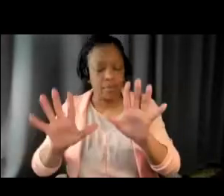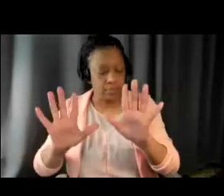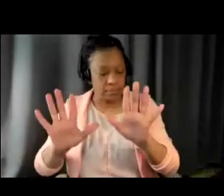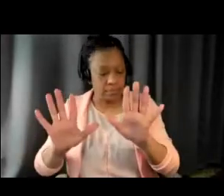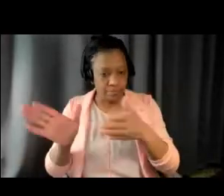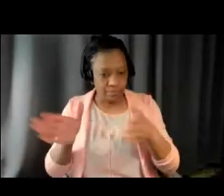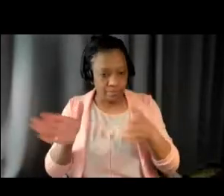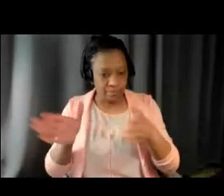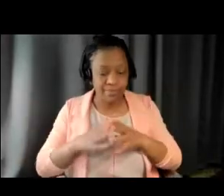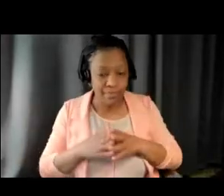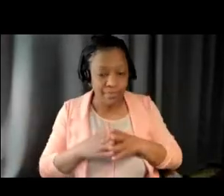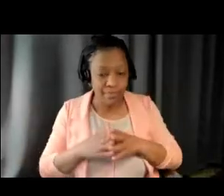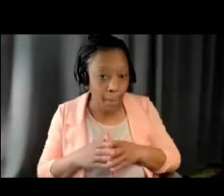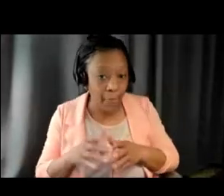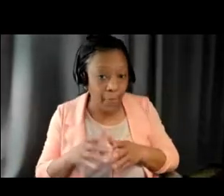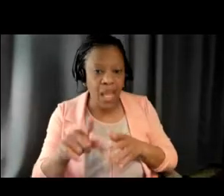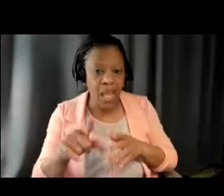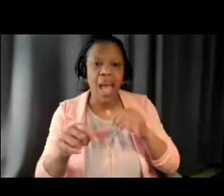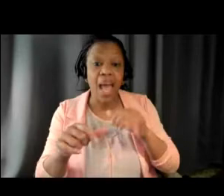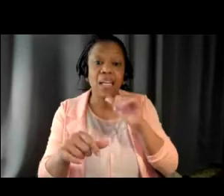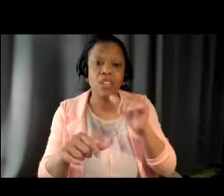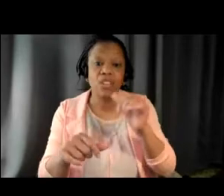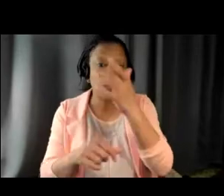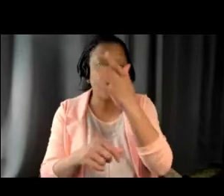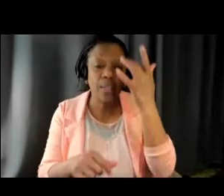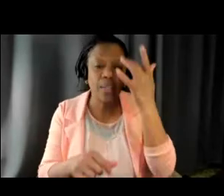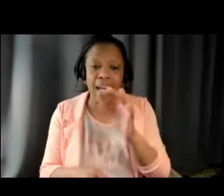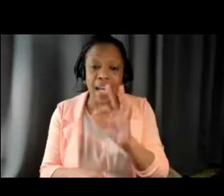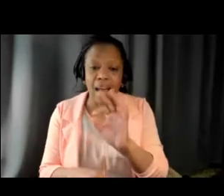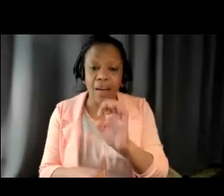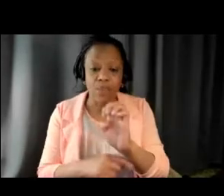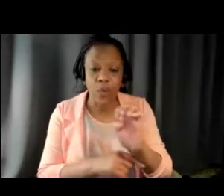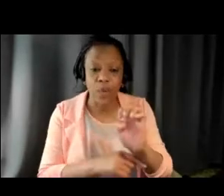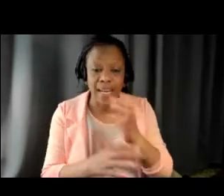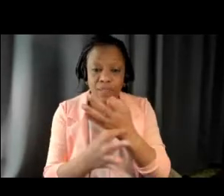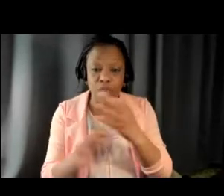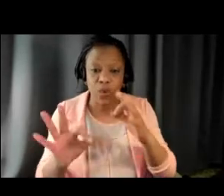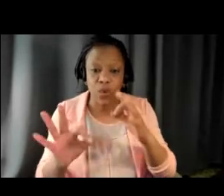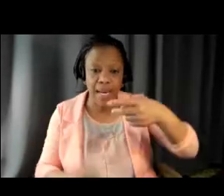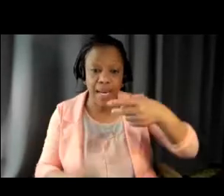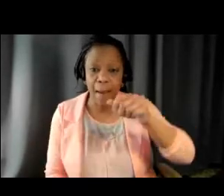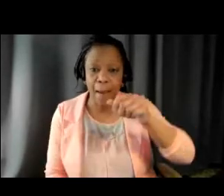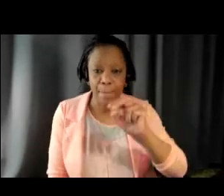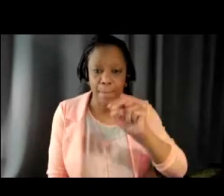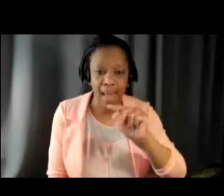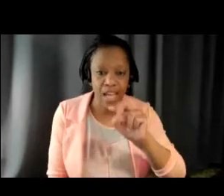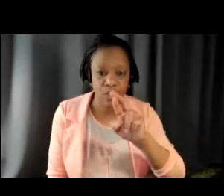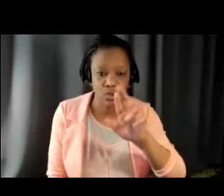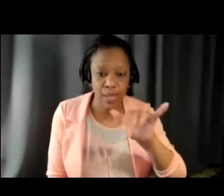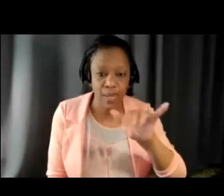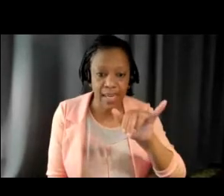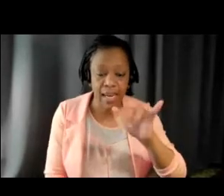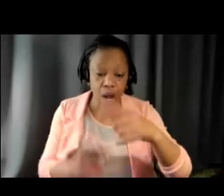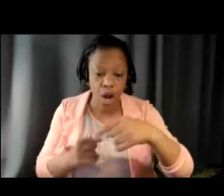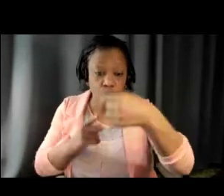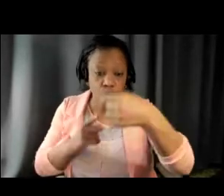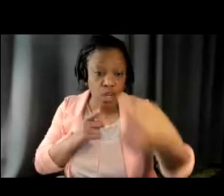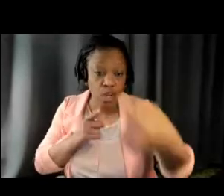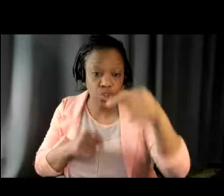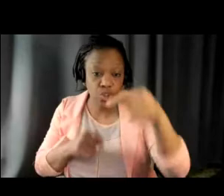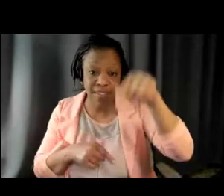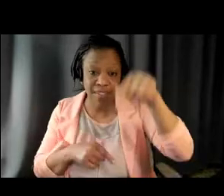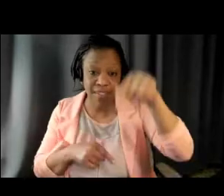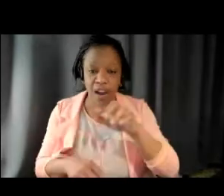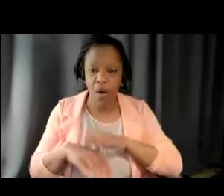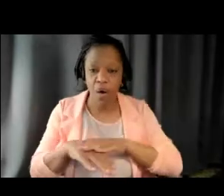free pantry that's modeled like no other that we have. Right across the street on Racine, across the street,